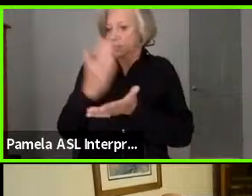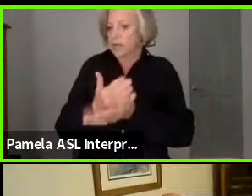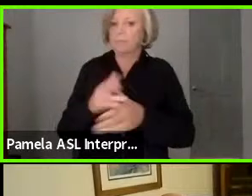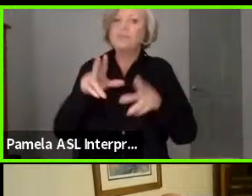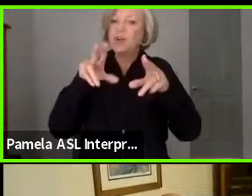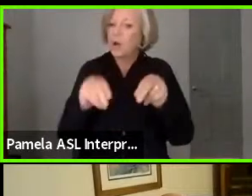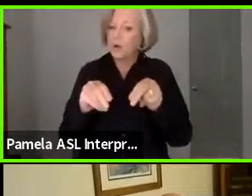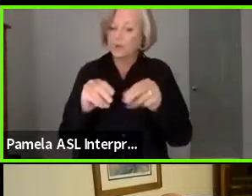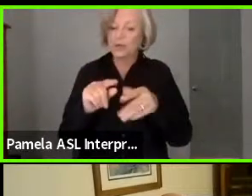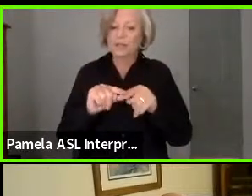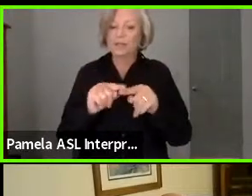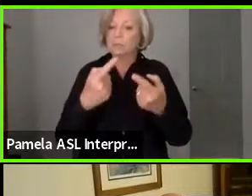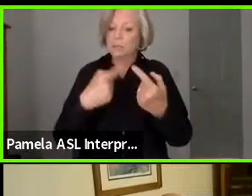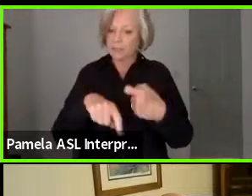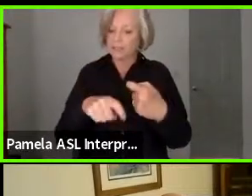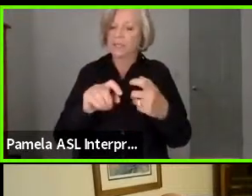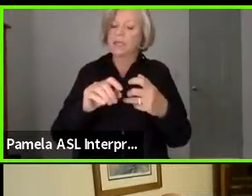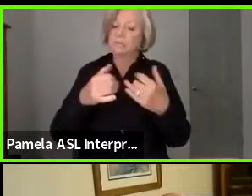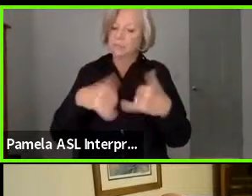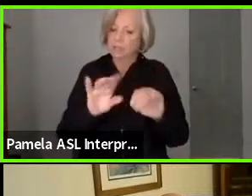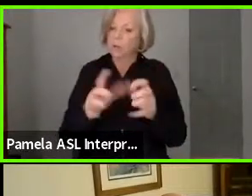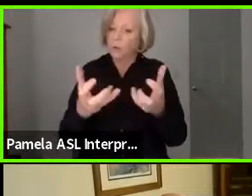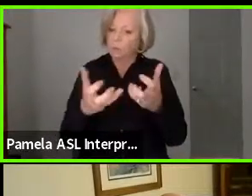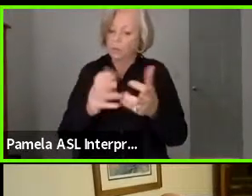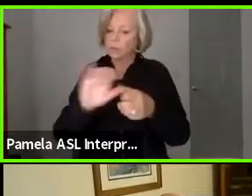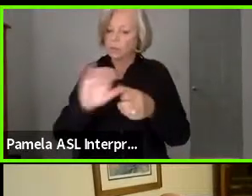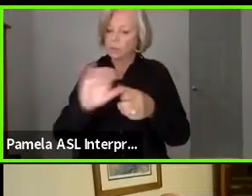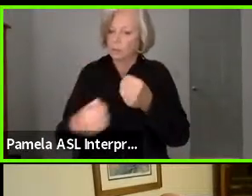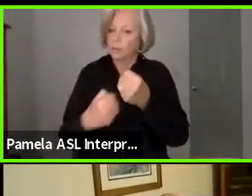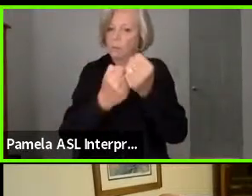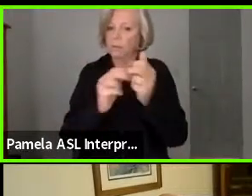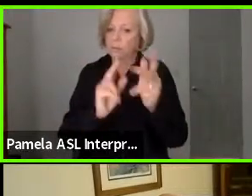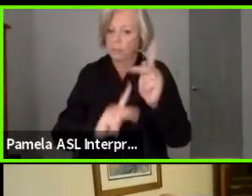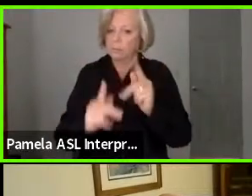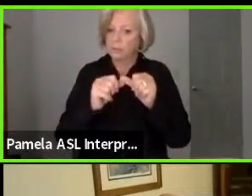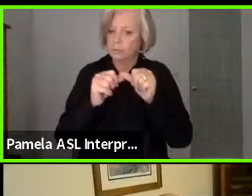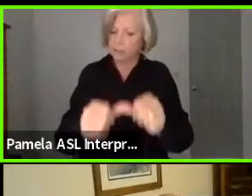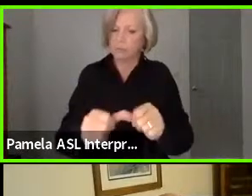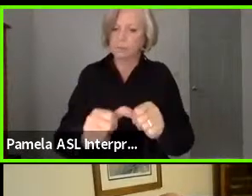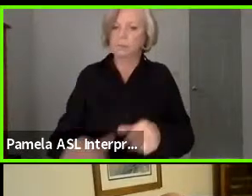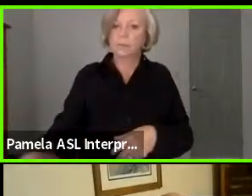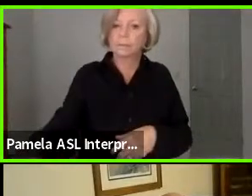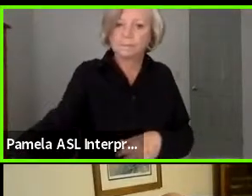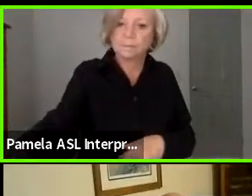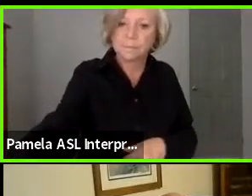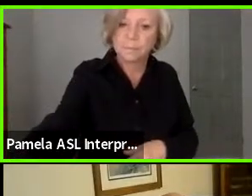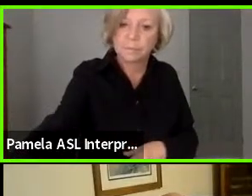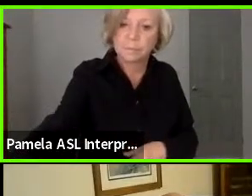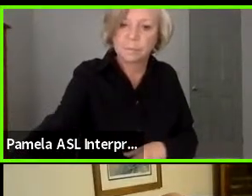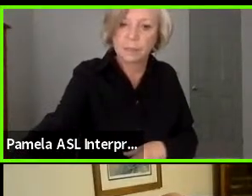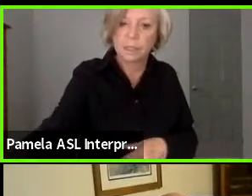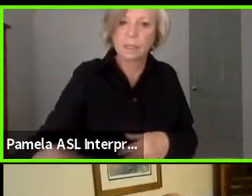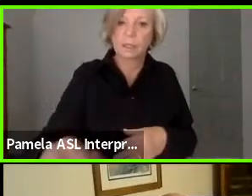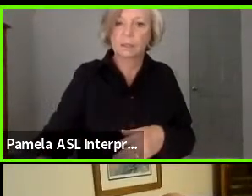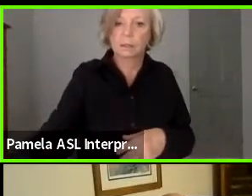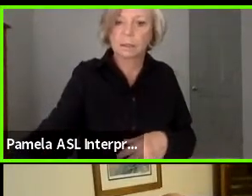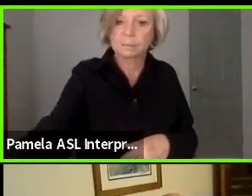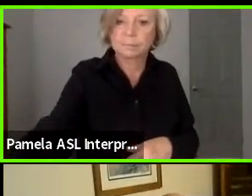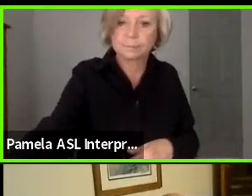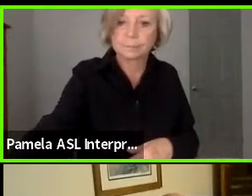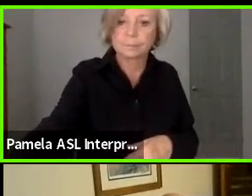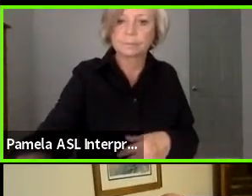turned into, okay, although we may not be in person, we had the pantry that was set up, and so